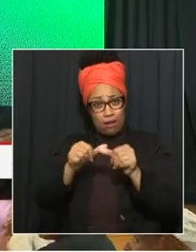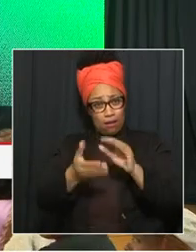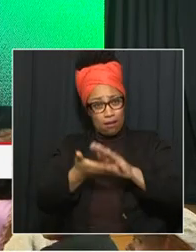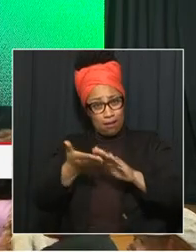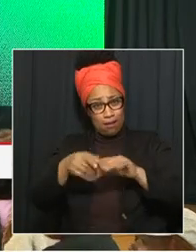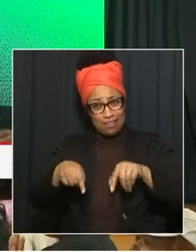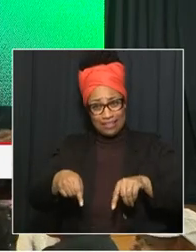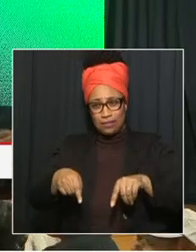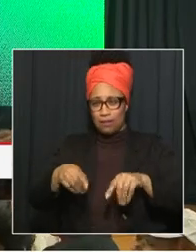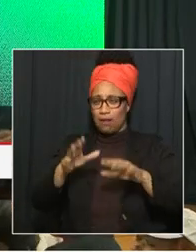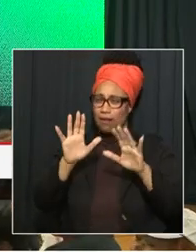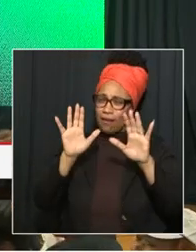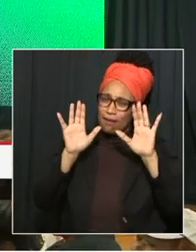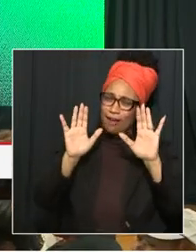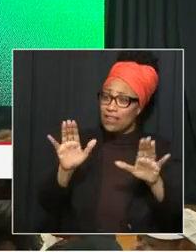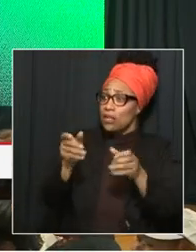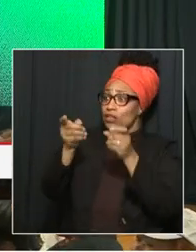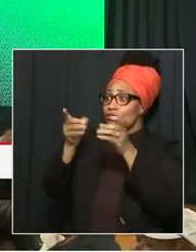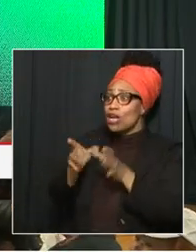of applause.